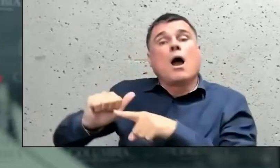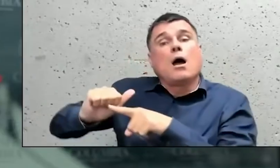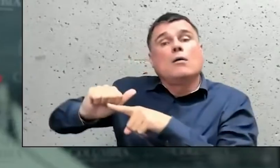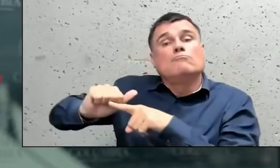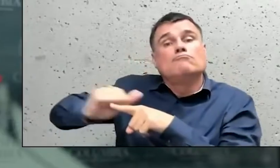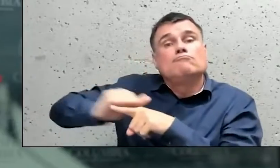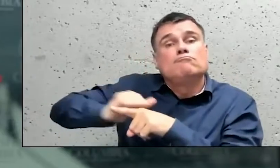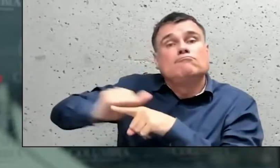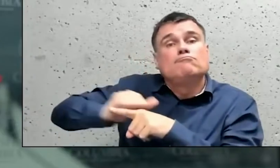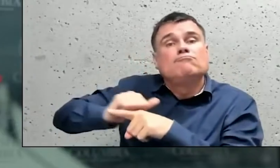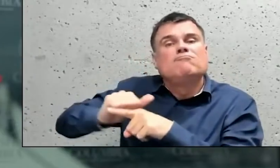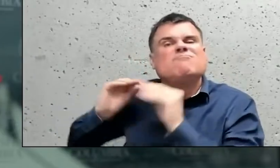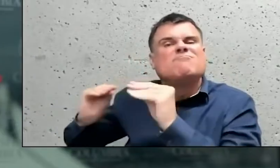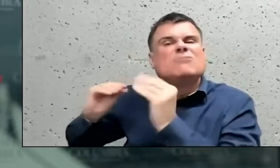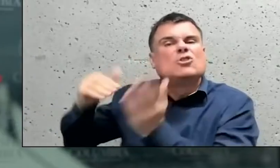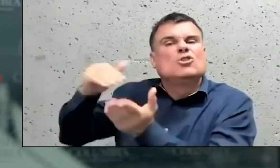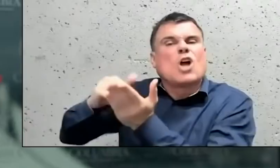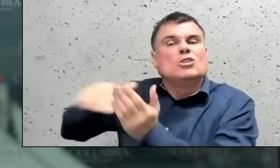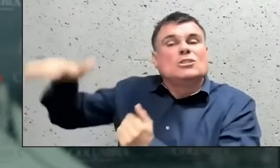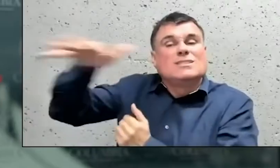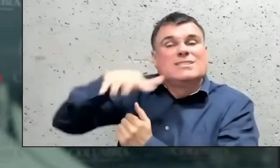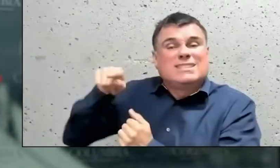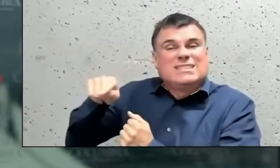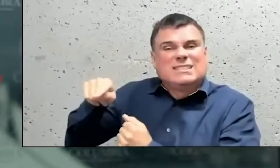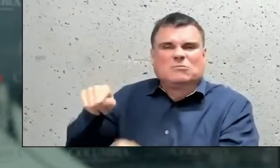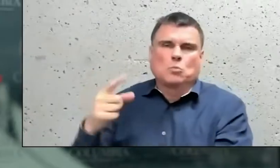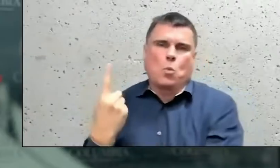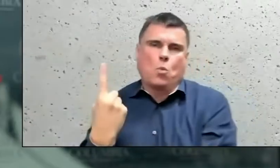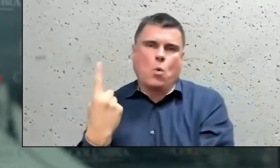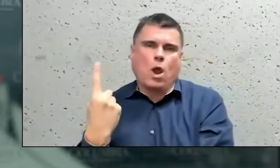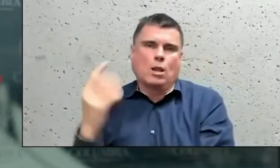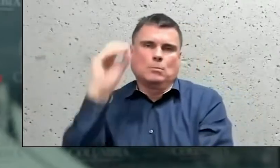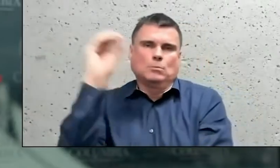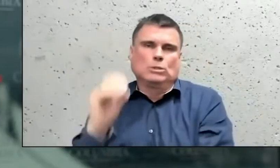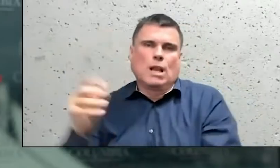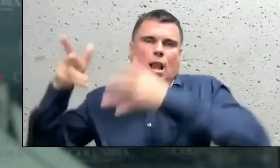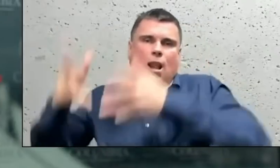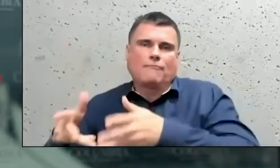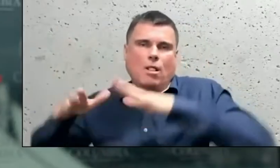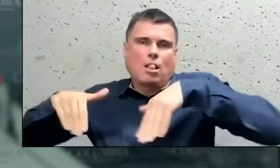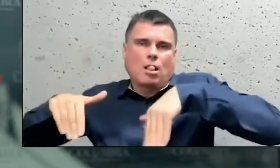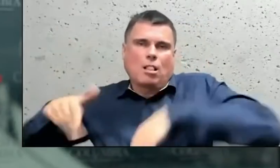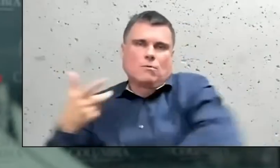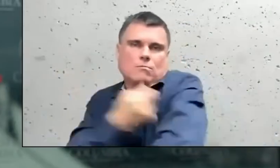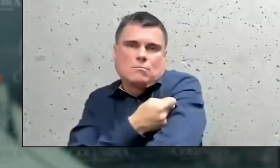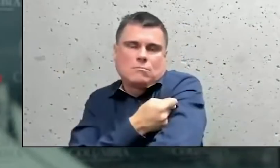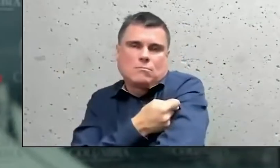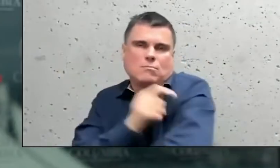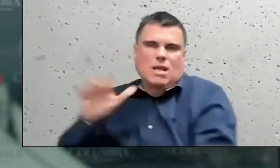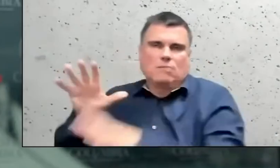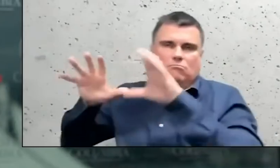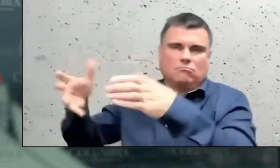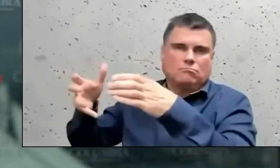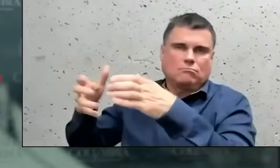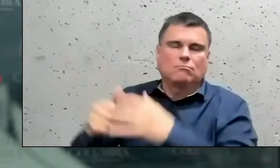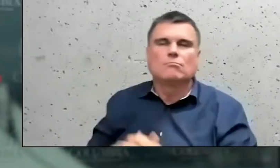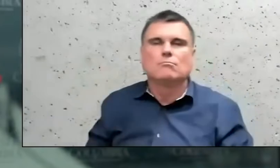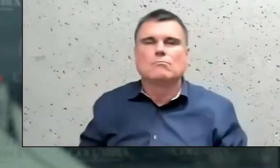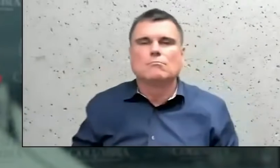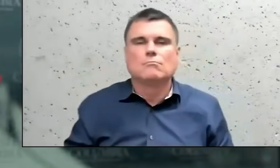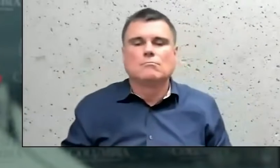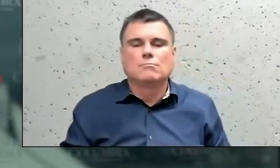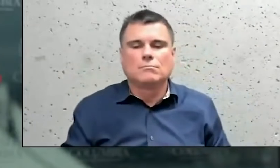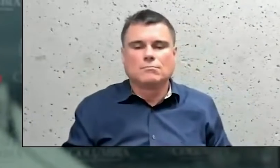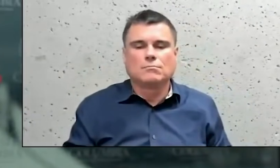our specialized surgical units, 1,422 staff, 27 not vaccinated, or